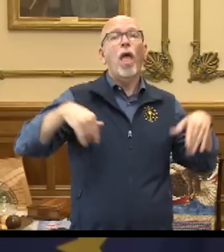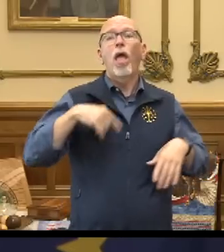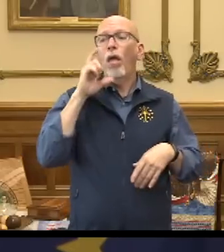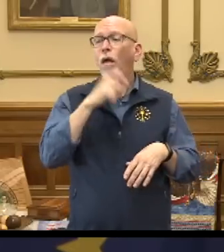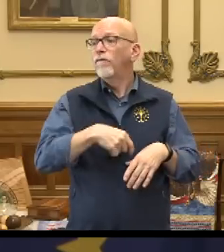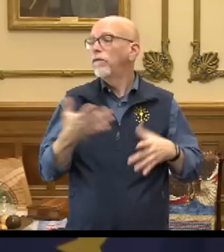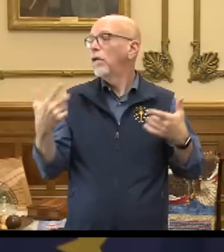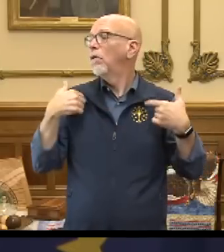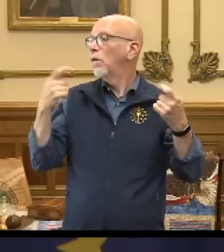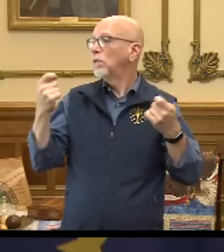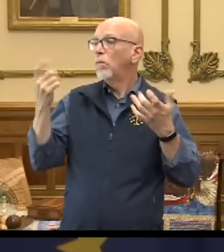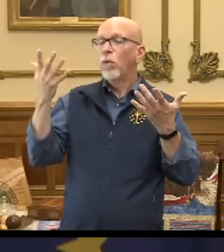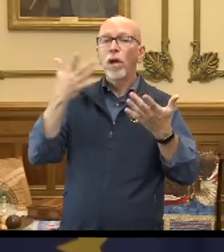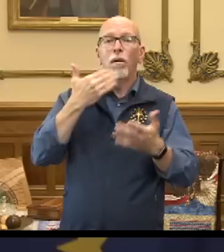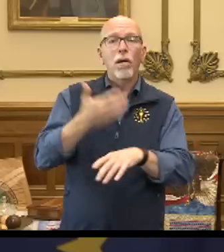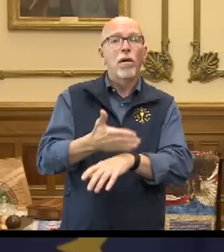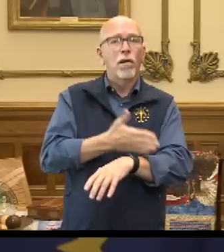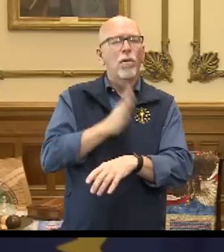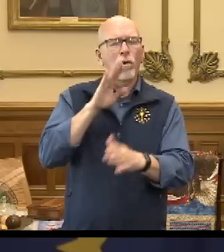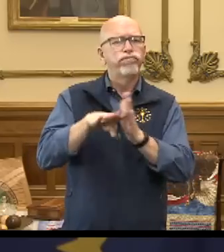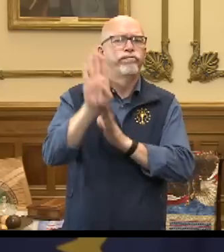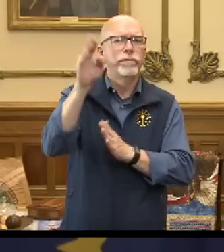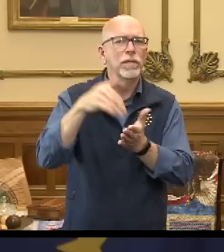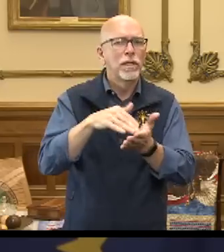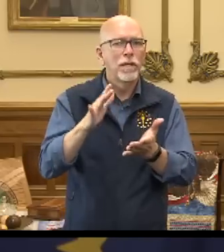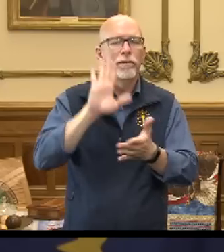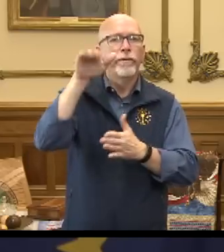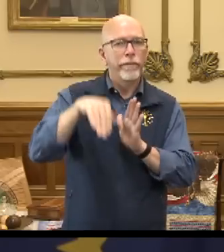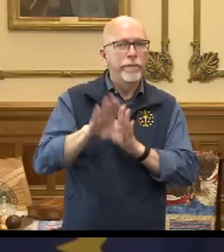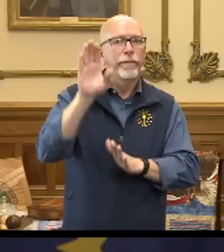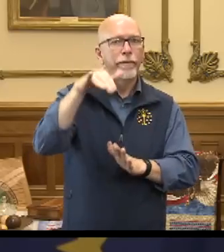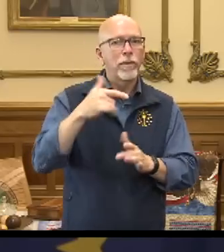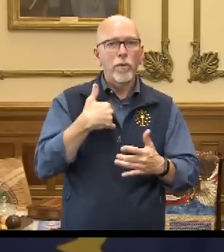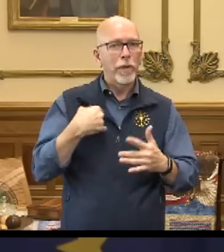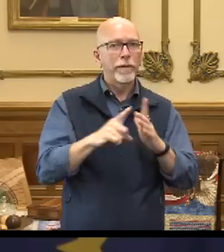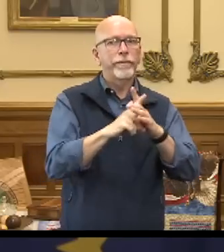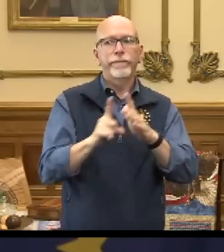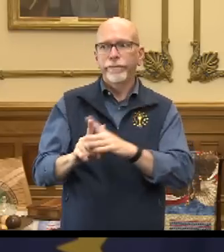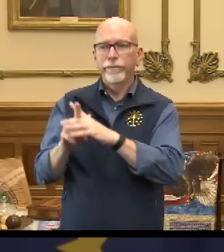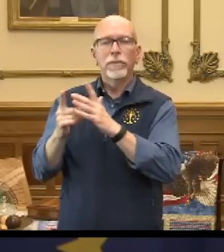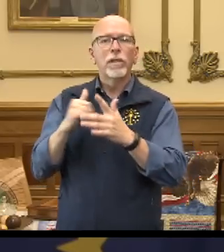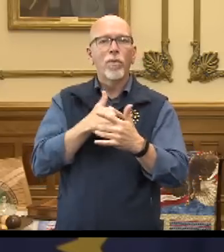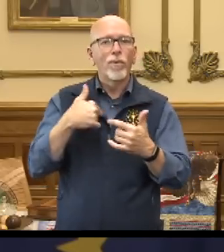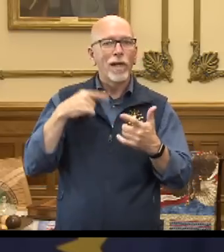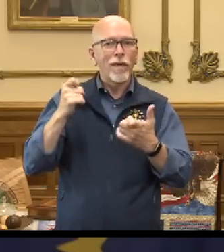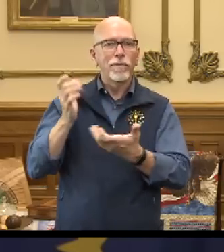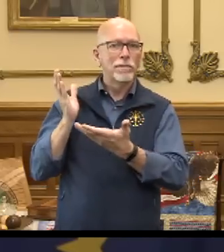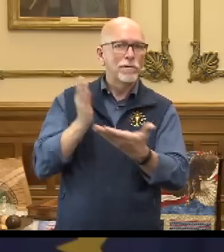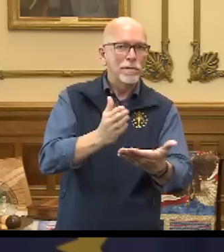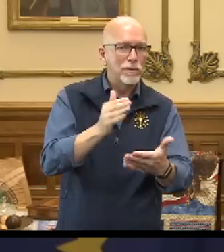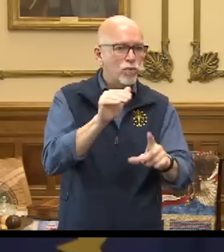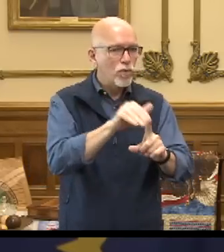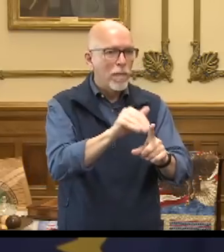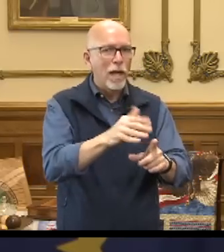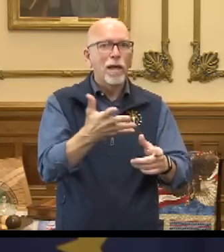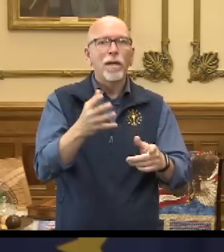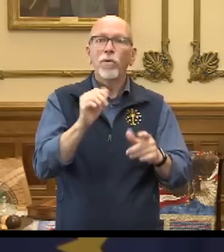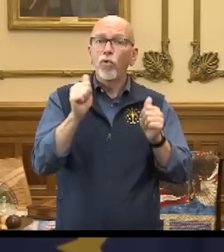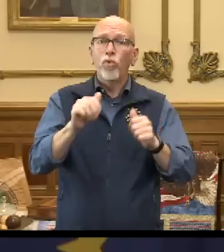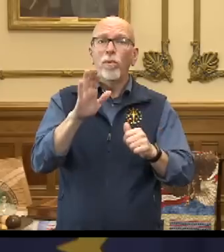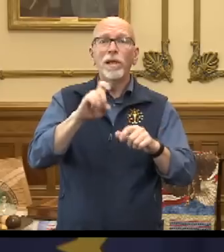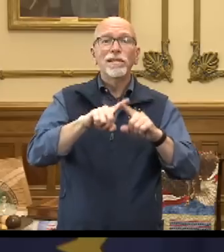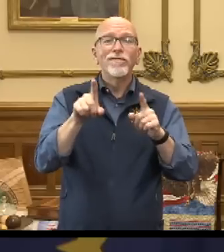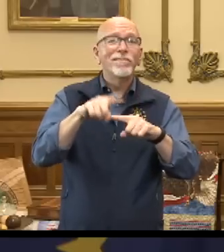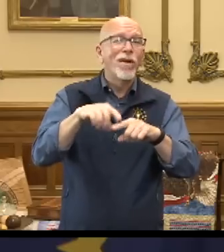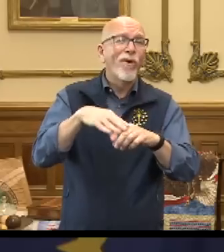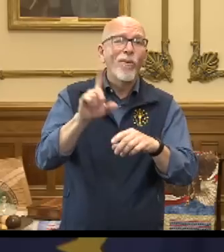you can see it spike again or surge, and that's where we come in and surge with resources and remind. But it could also be different congregate